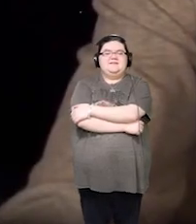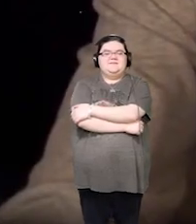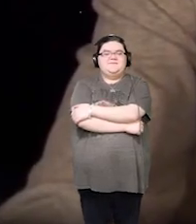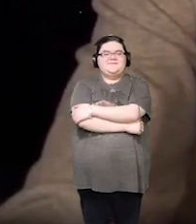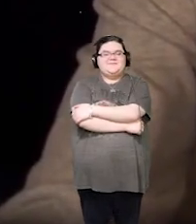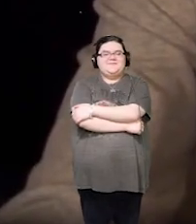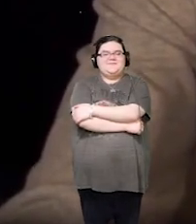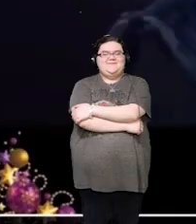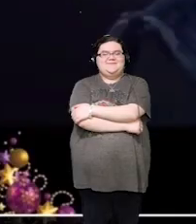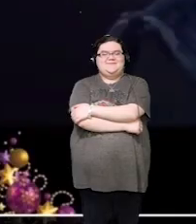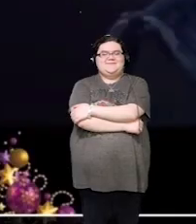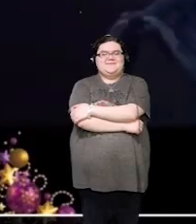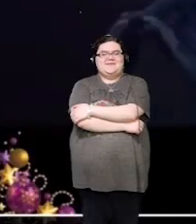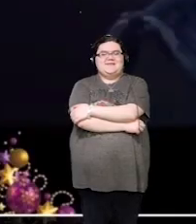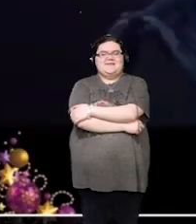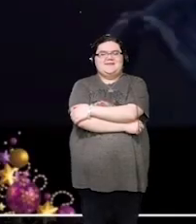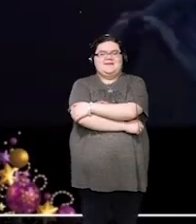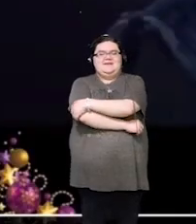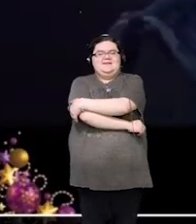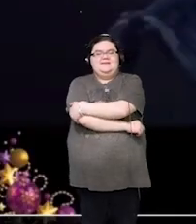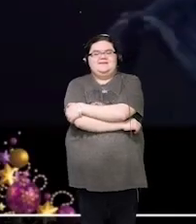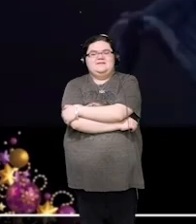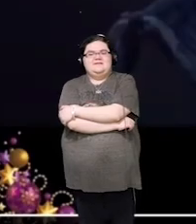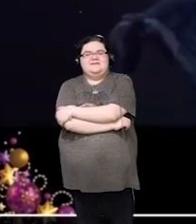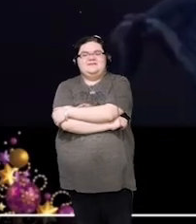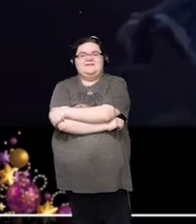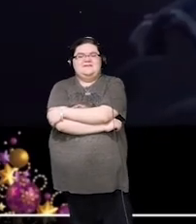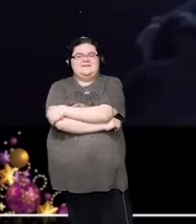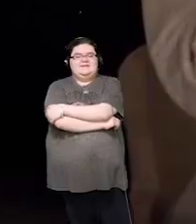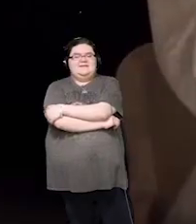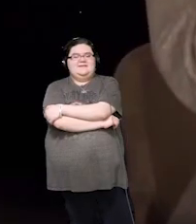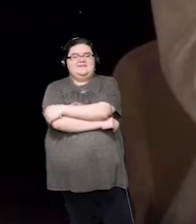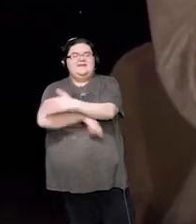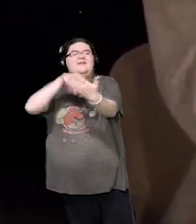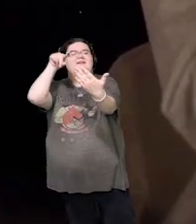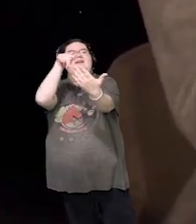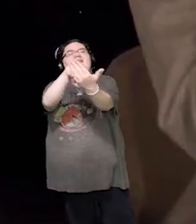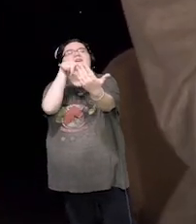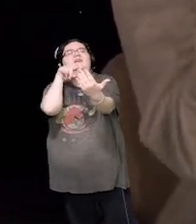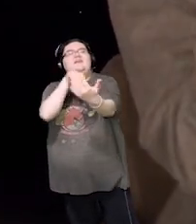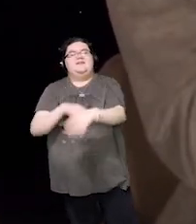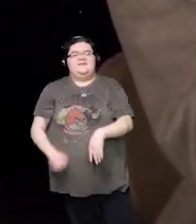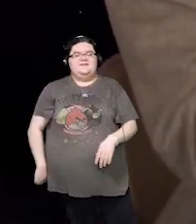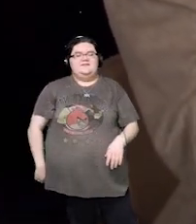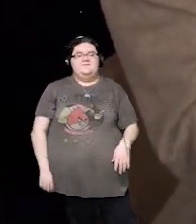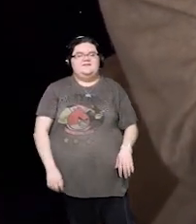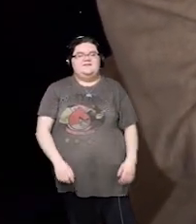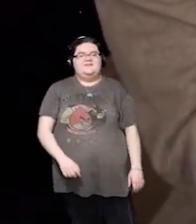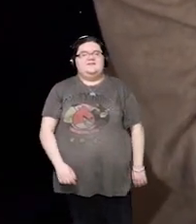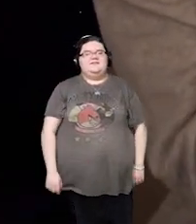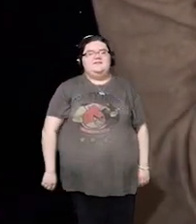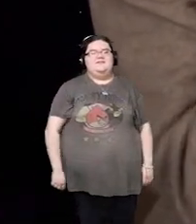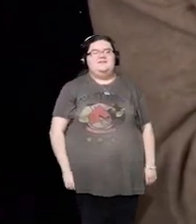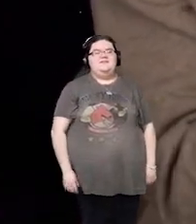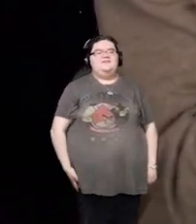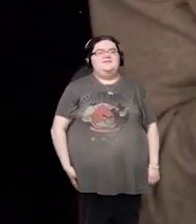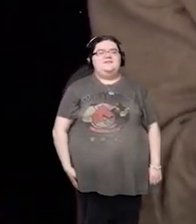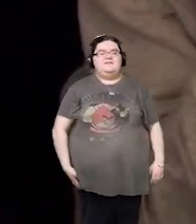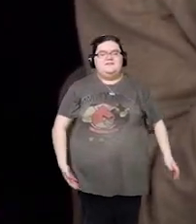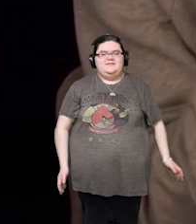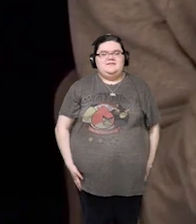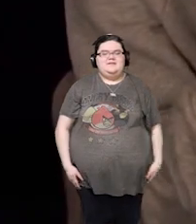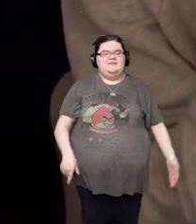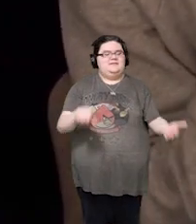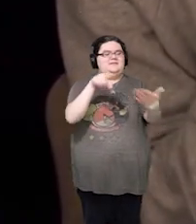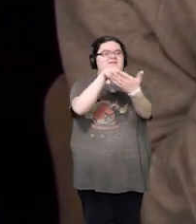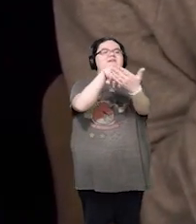was even wearing orange. This kid uses his phone like an 80-year-old. Anyone who uses a single finger is